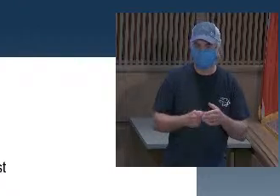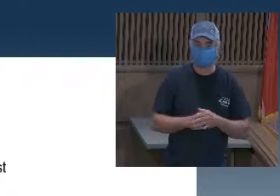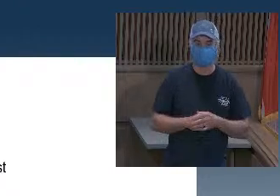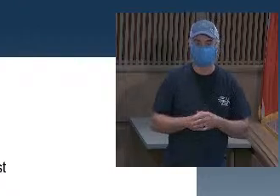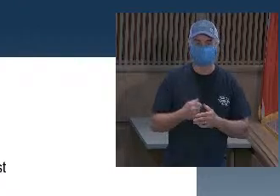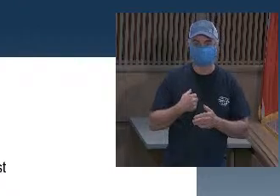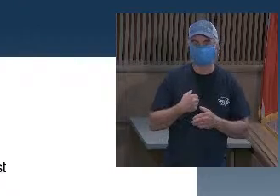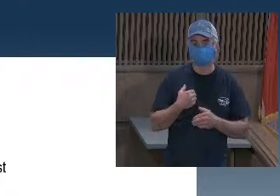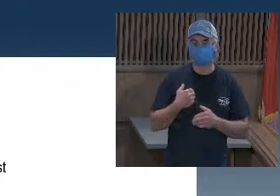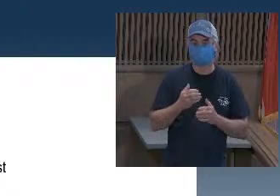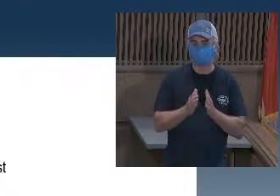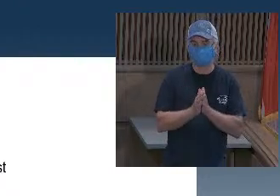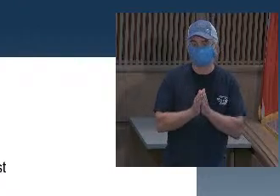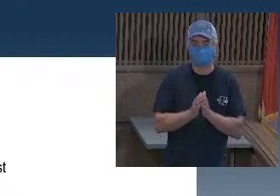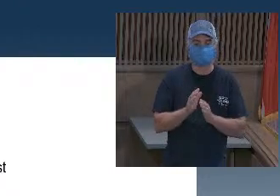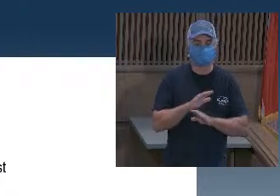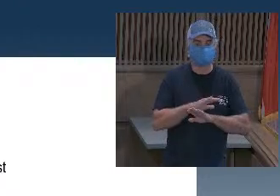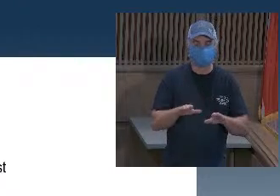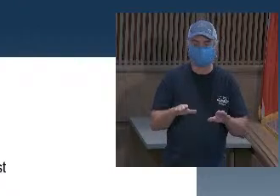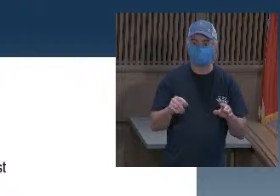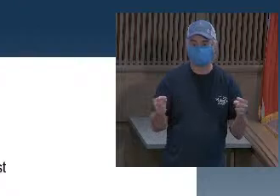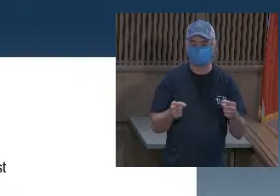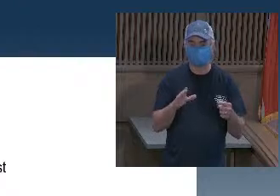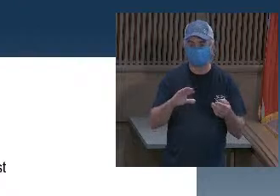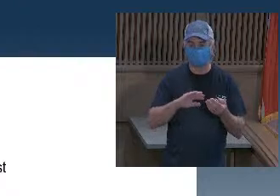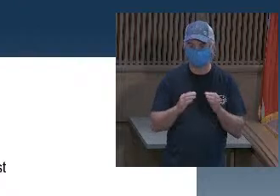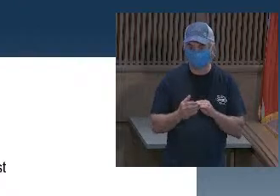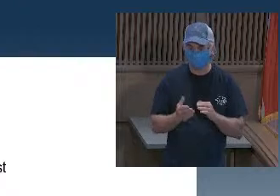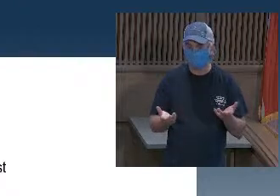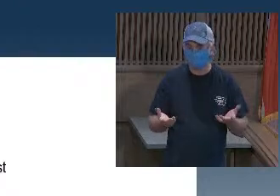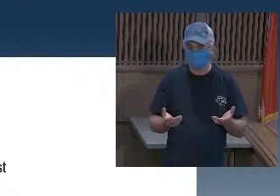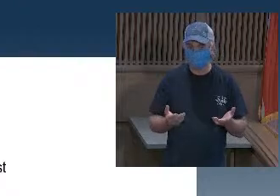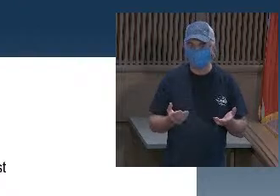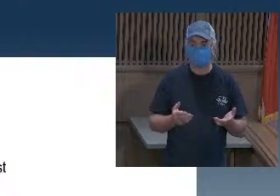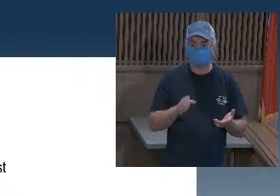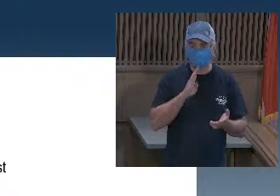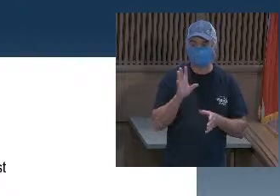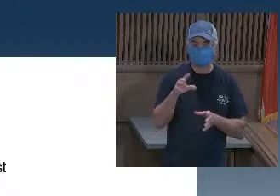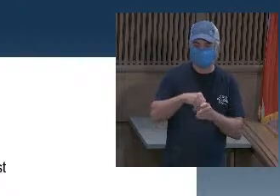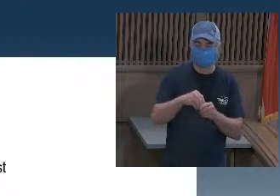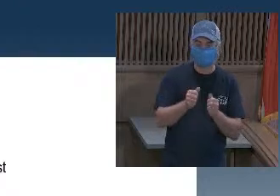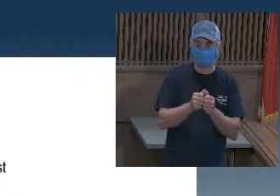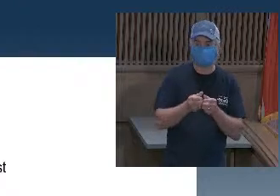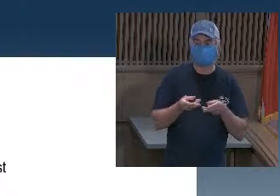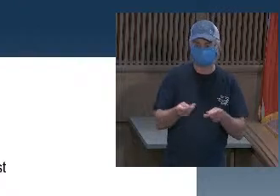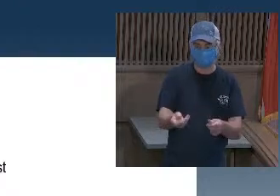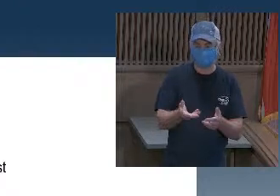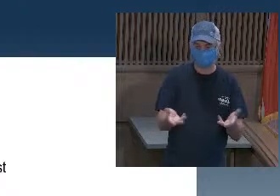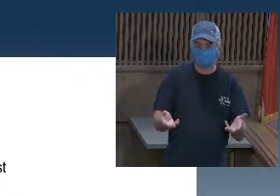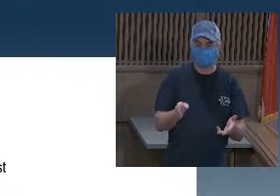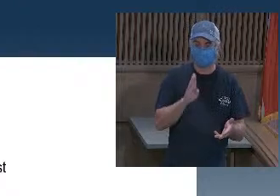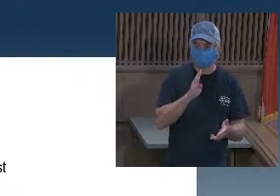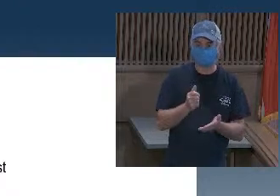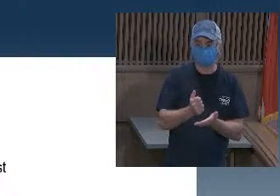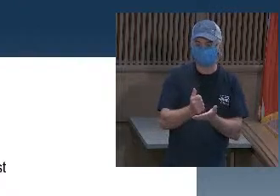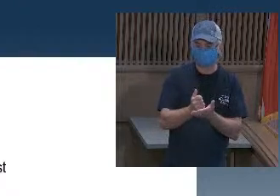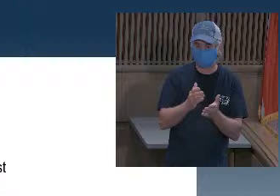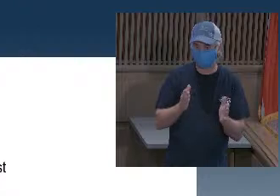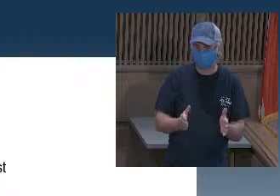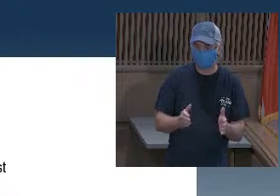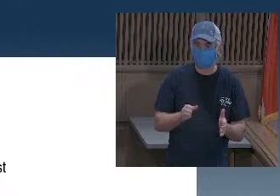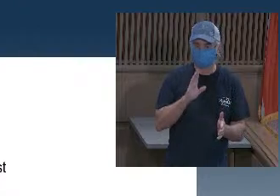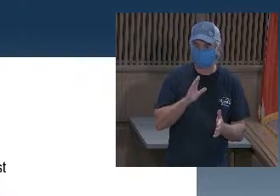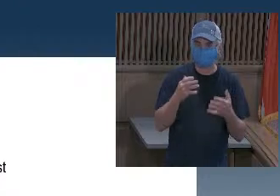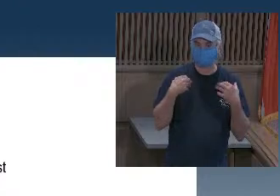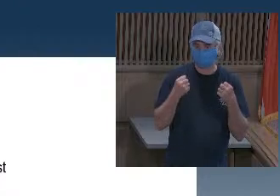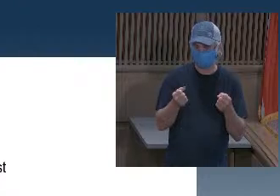in the community. Don't do any harm to your community. Be a part of the solution. Be a helper. Be a